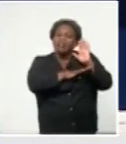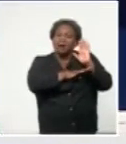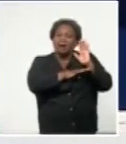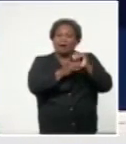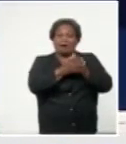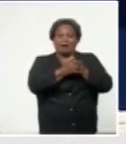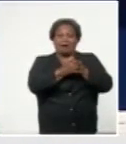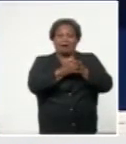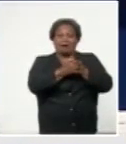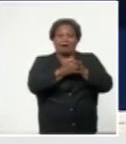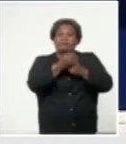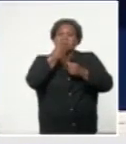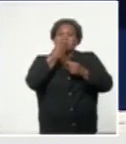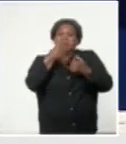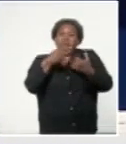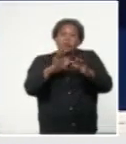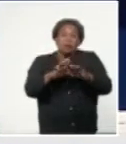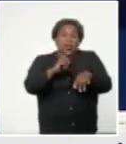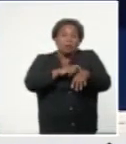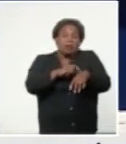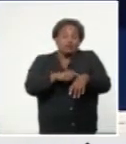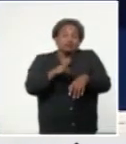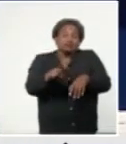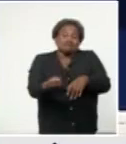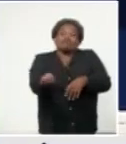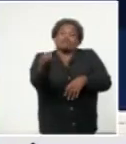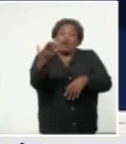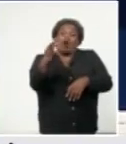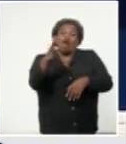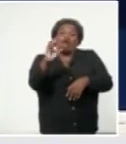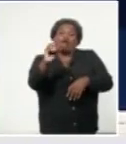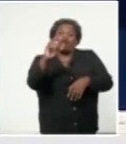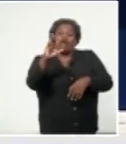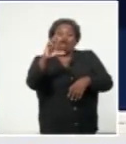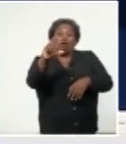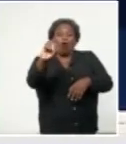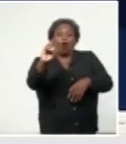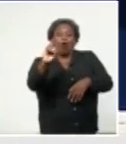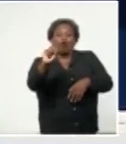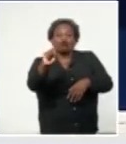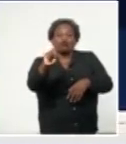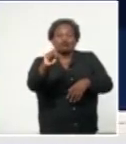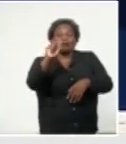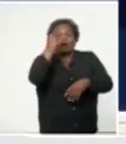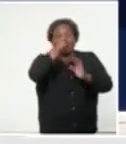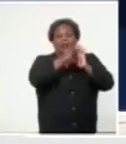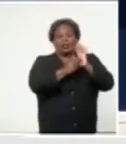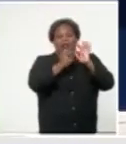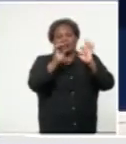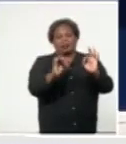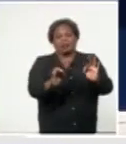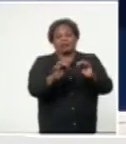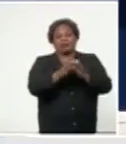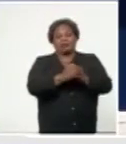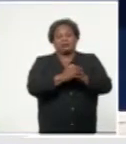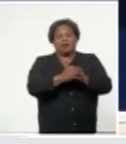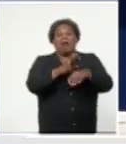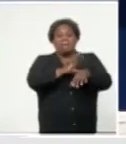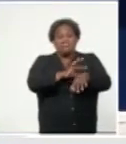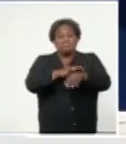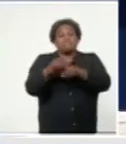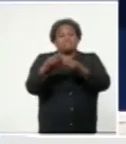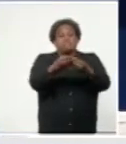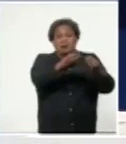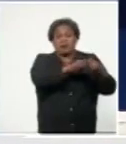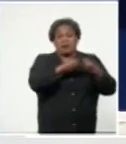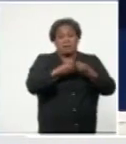The first thing we must do is to avoid its occurrence, and secondly, if it happens,